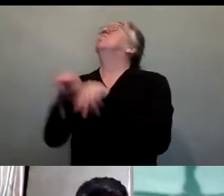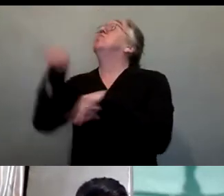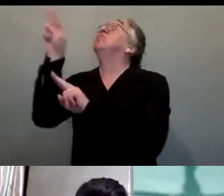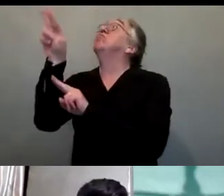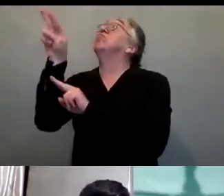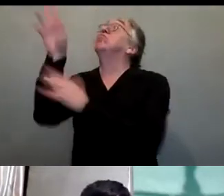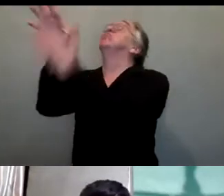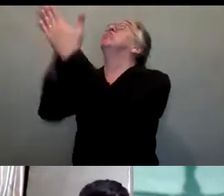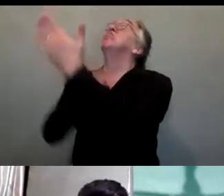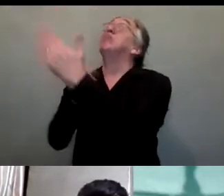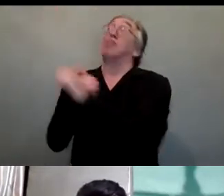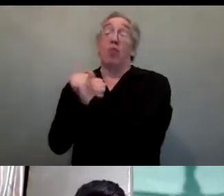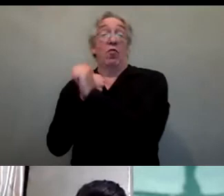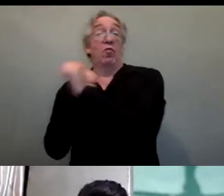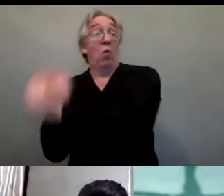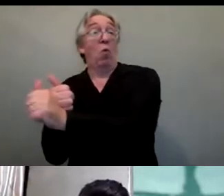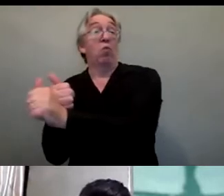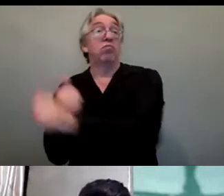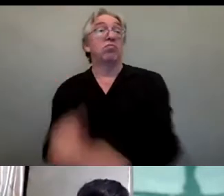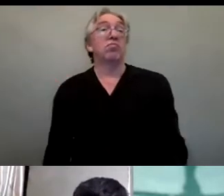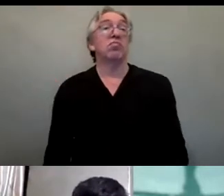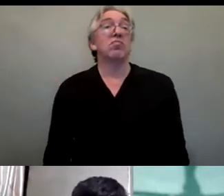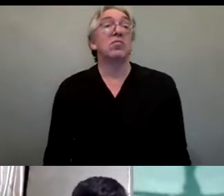specifically to our topic today of online access,